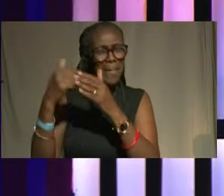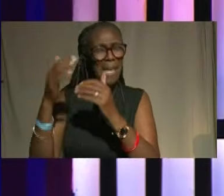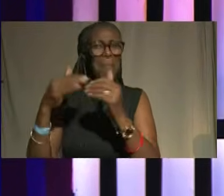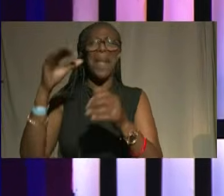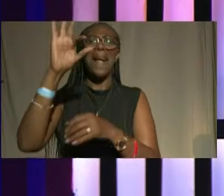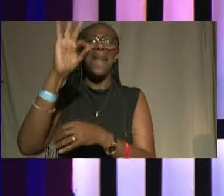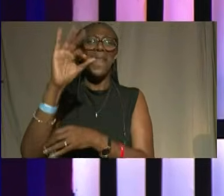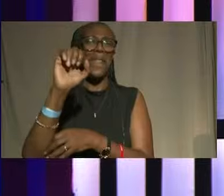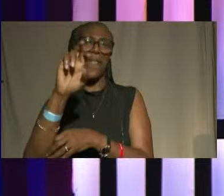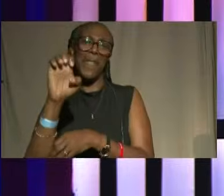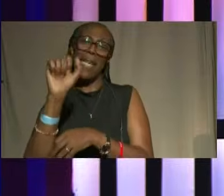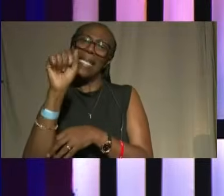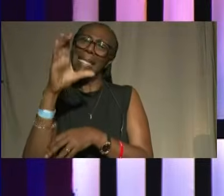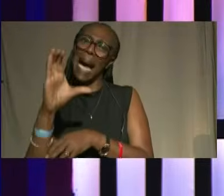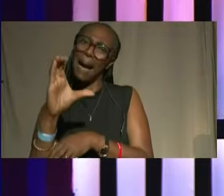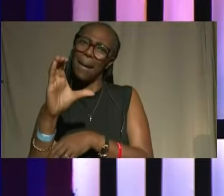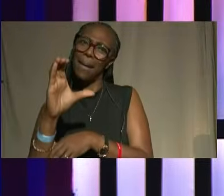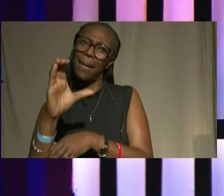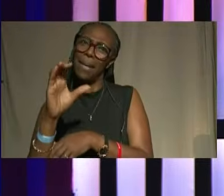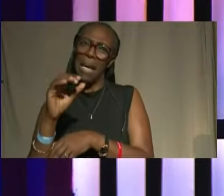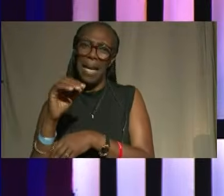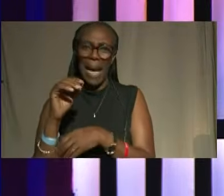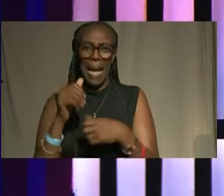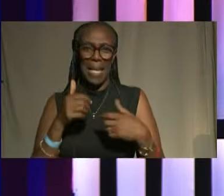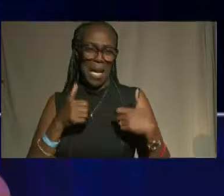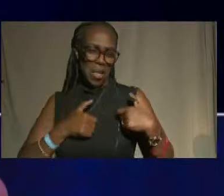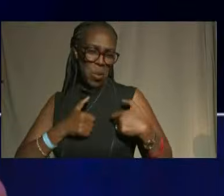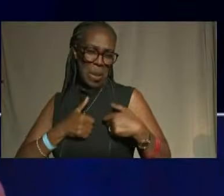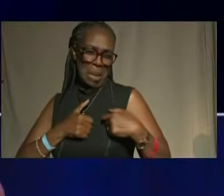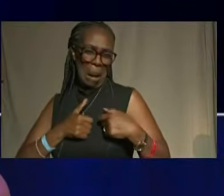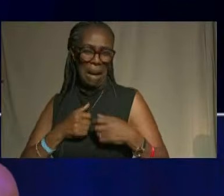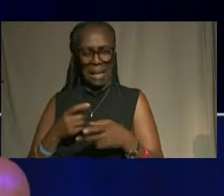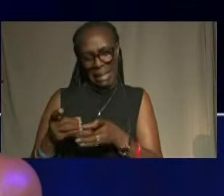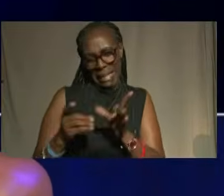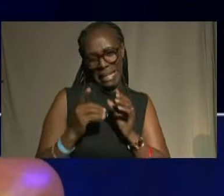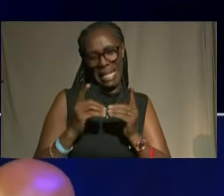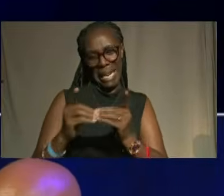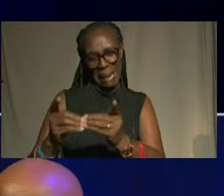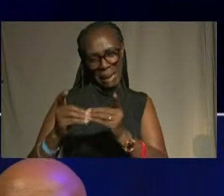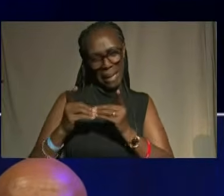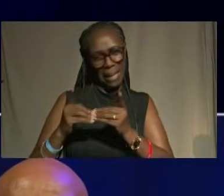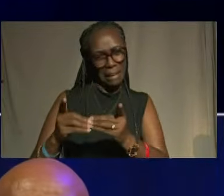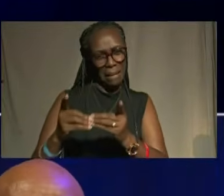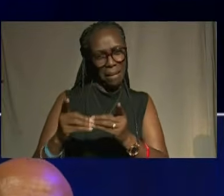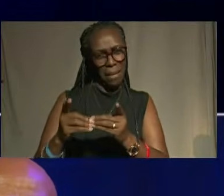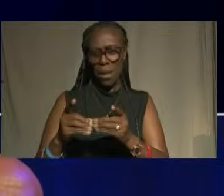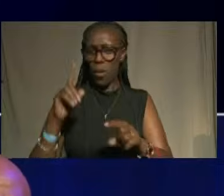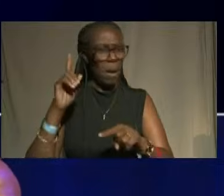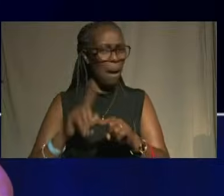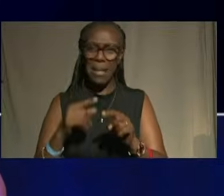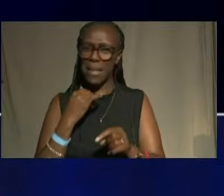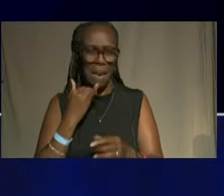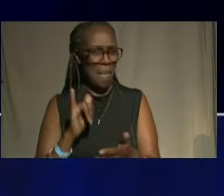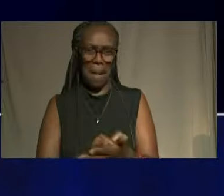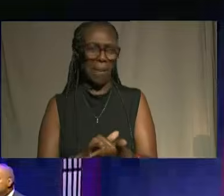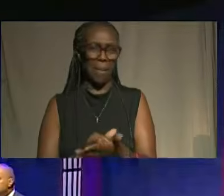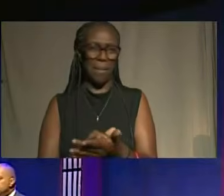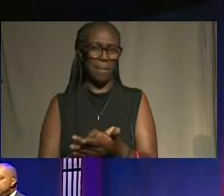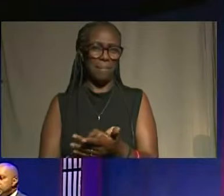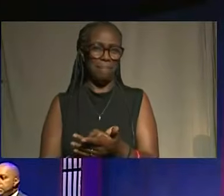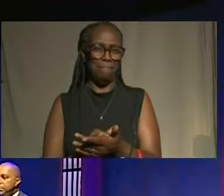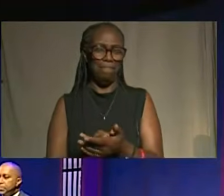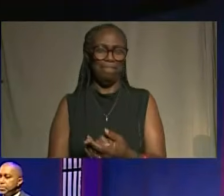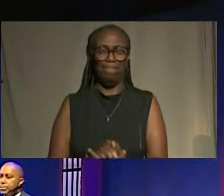of sweetheart dealings, you and your partners. Time, you cannot now say that you time, earn your money in a way that is legitimate and above